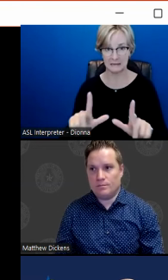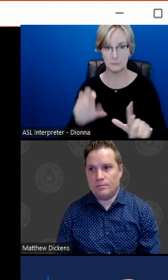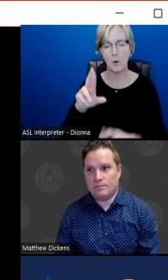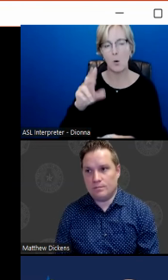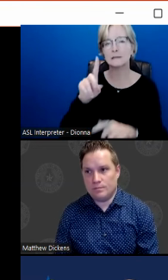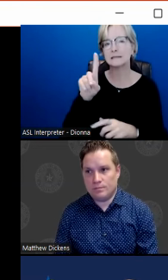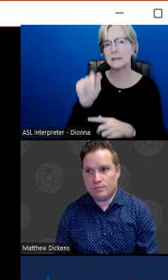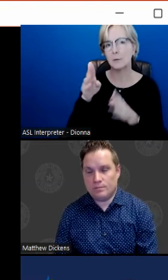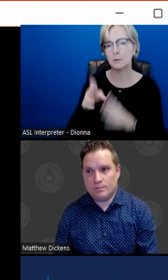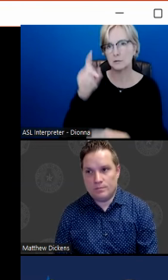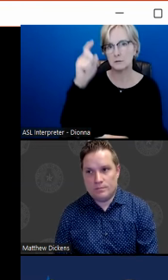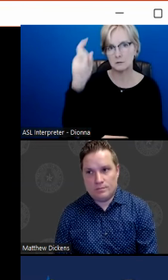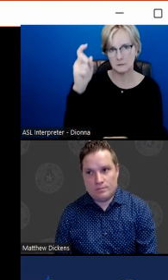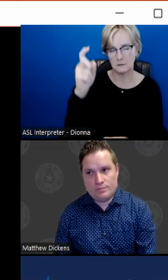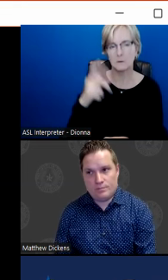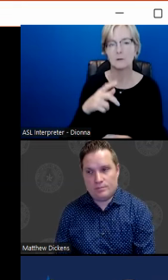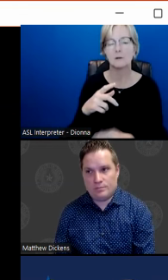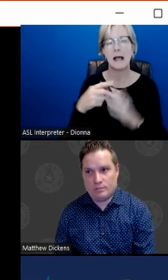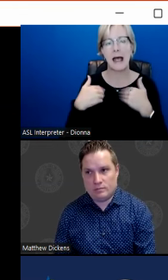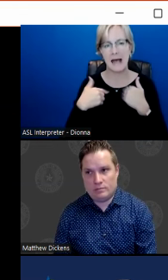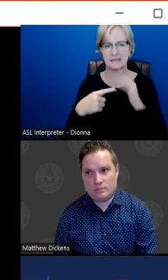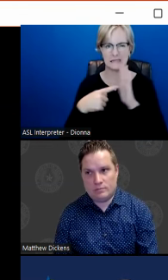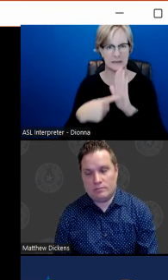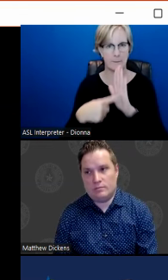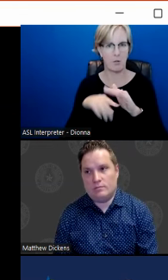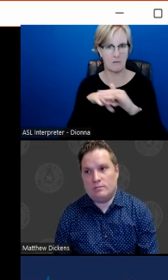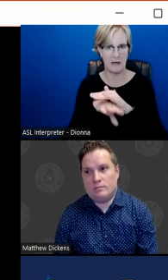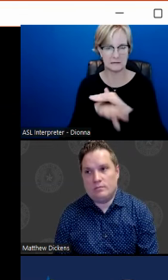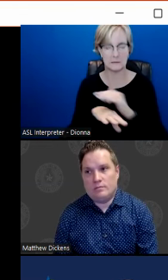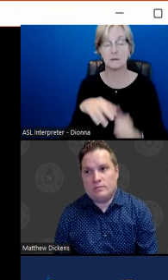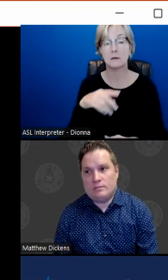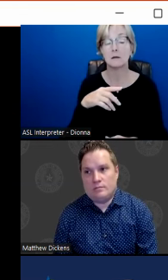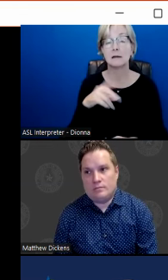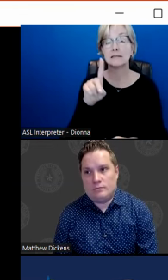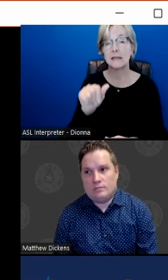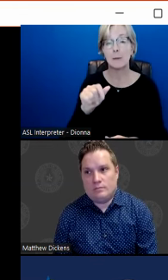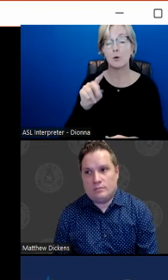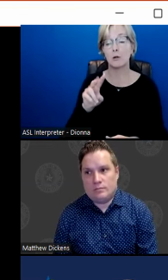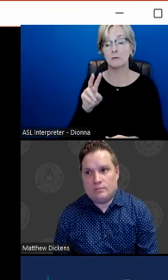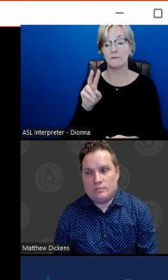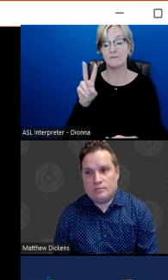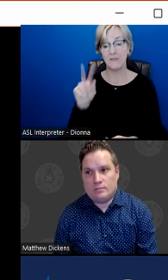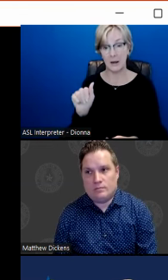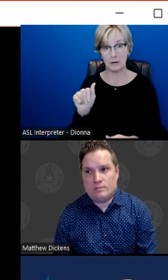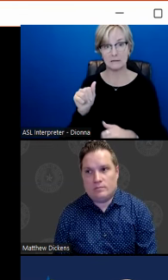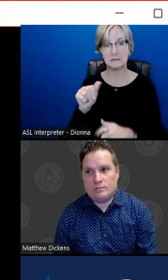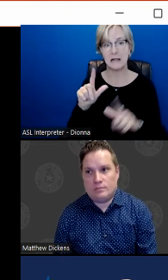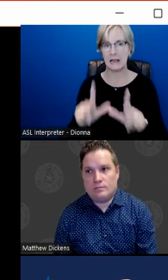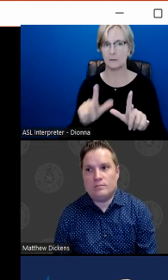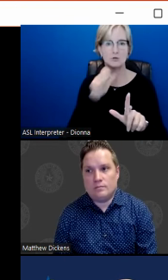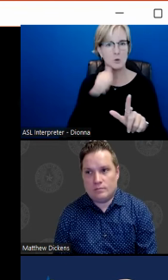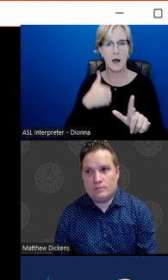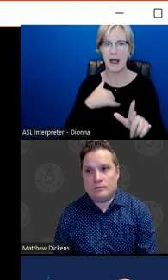disabled parking placard that features the international symbol of access. Disabled veteran license plates do not feature the